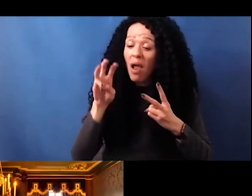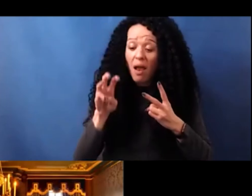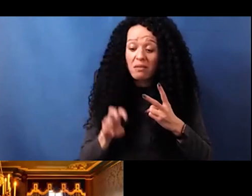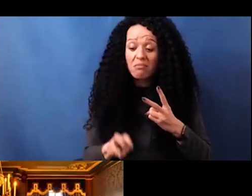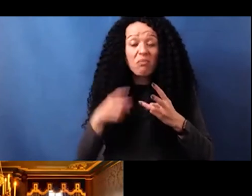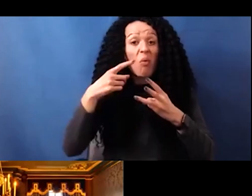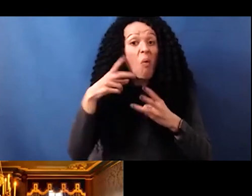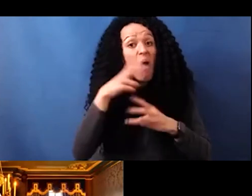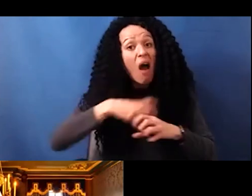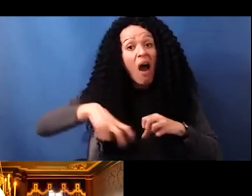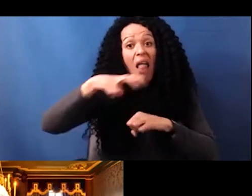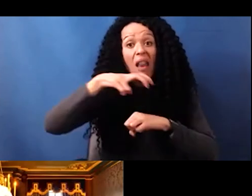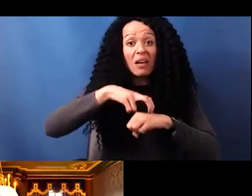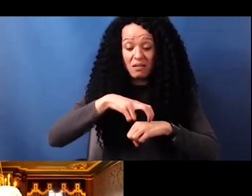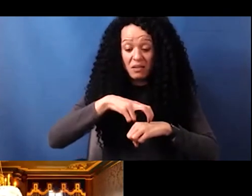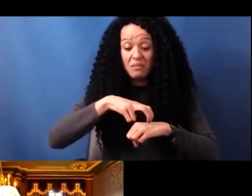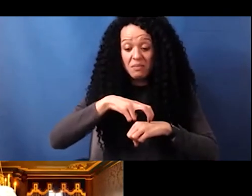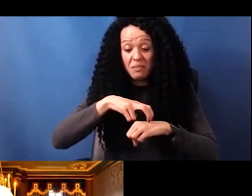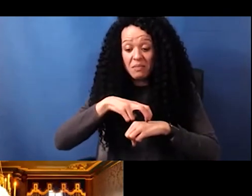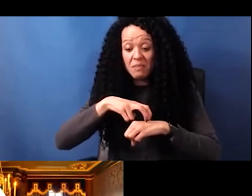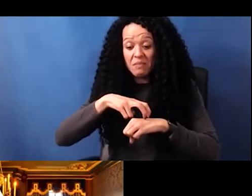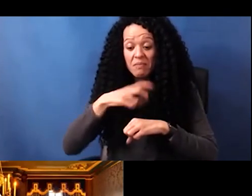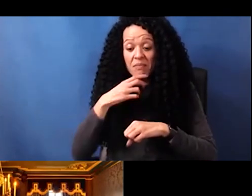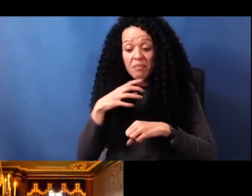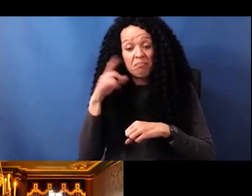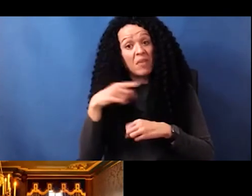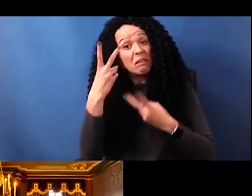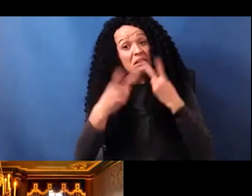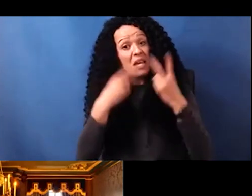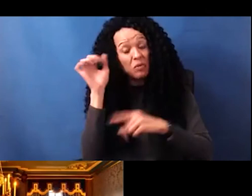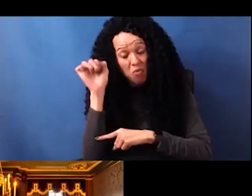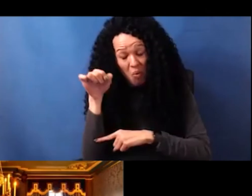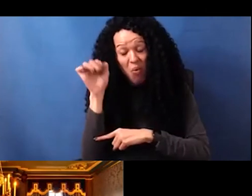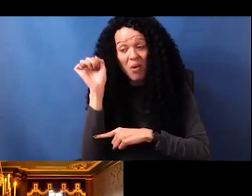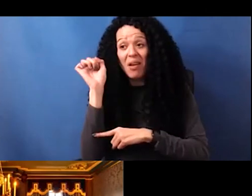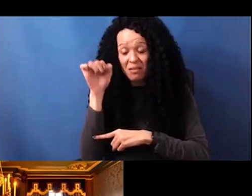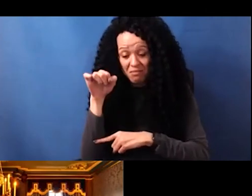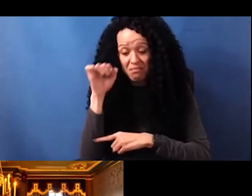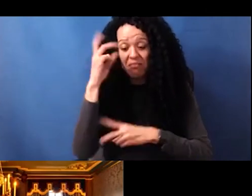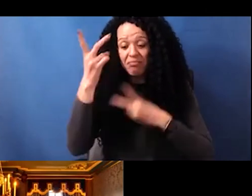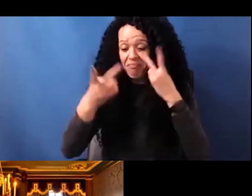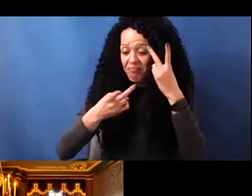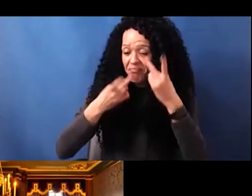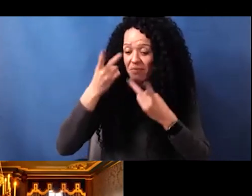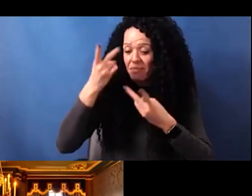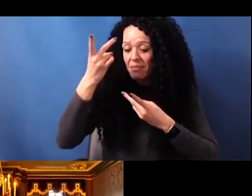shamrock crowned, and proudly as the